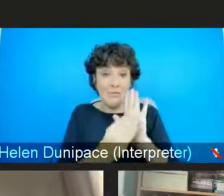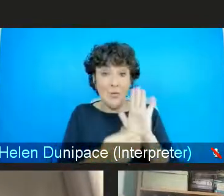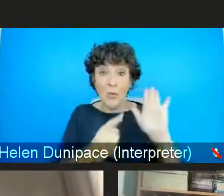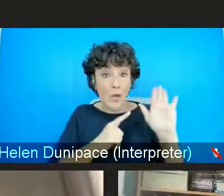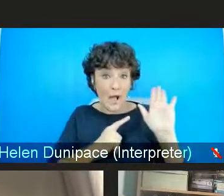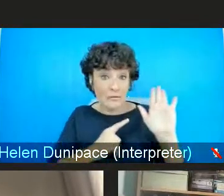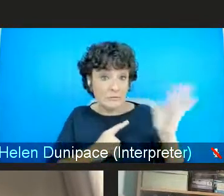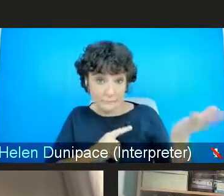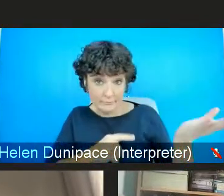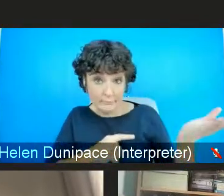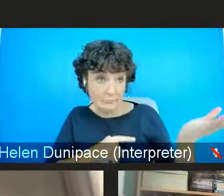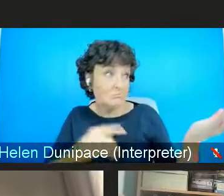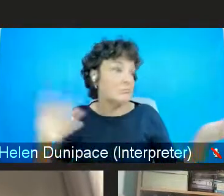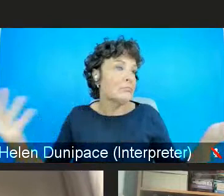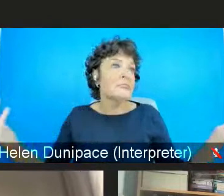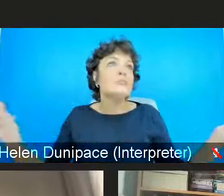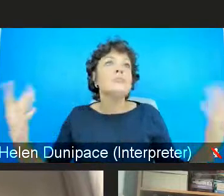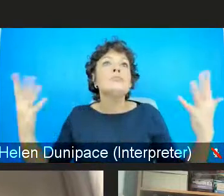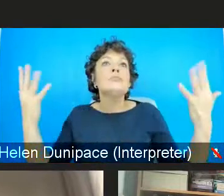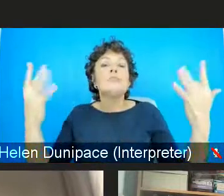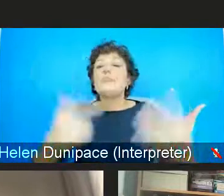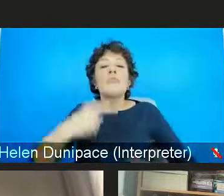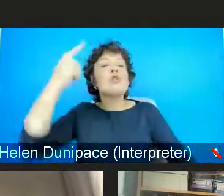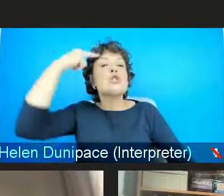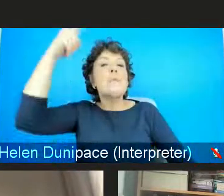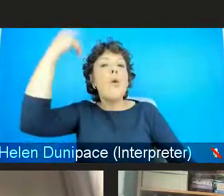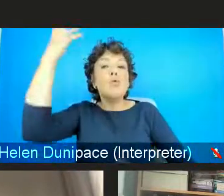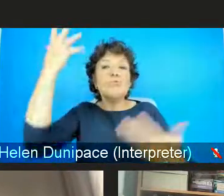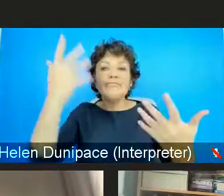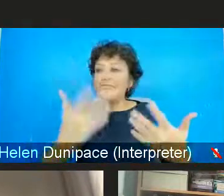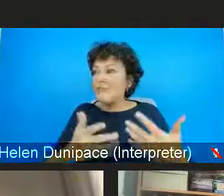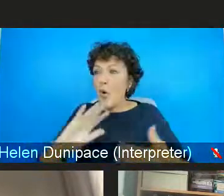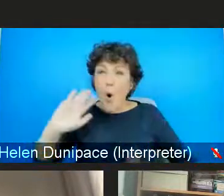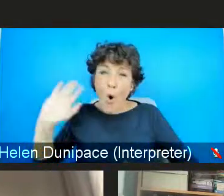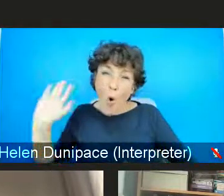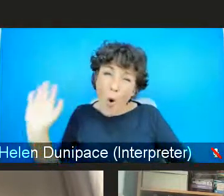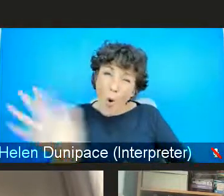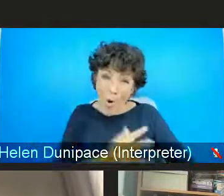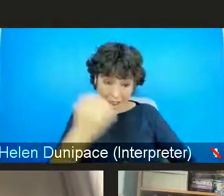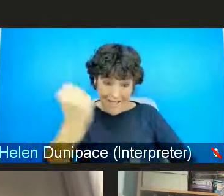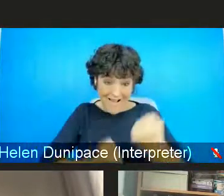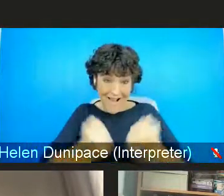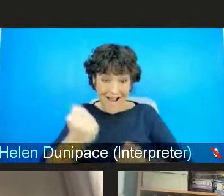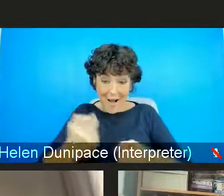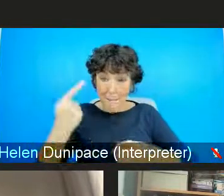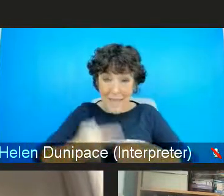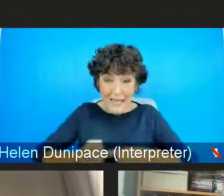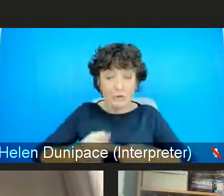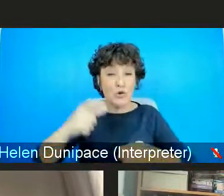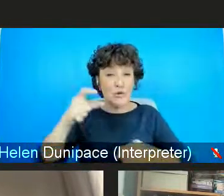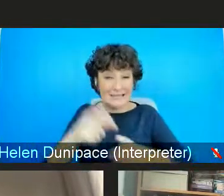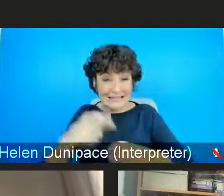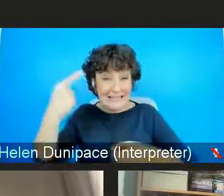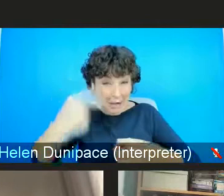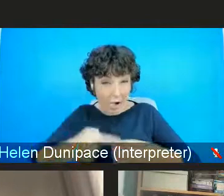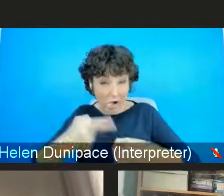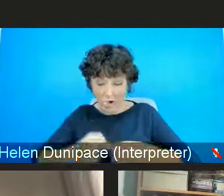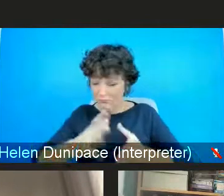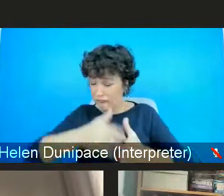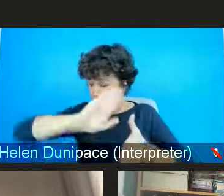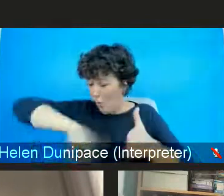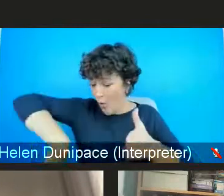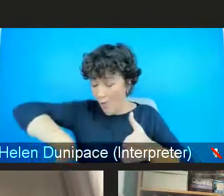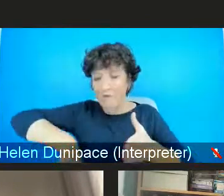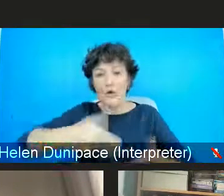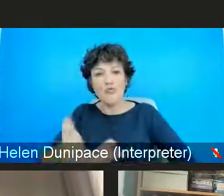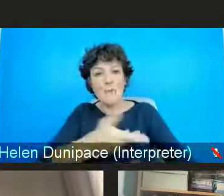were to replace every car that runs on fossil fuels with an electric vehicle, you know, that would still